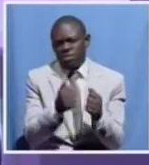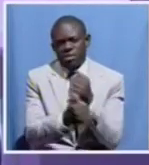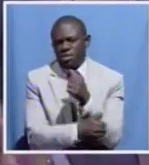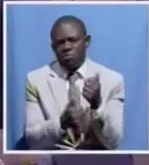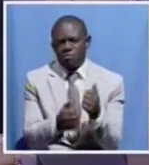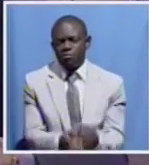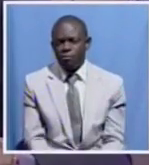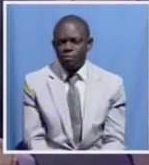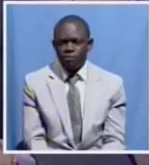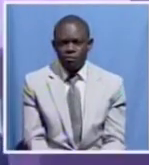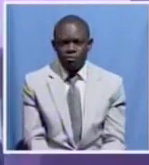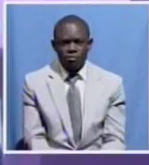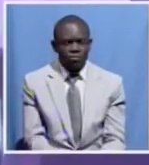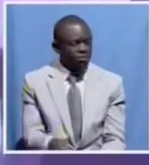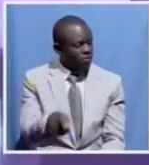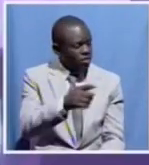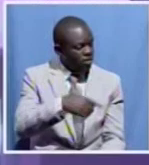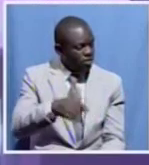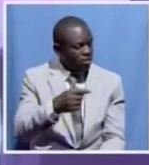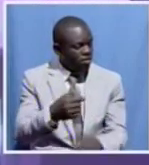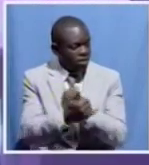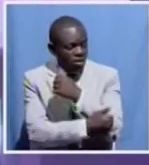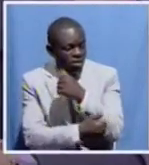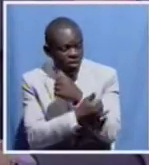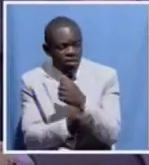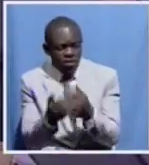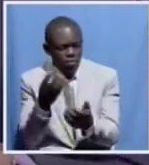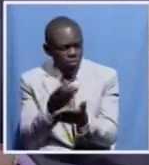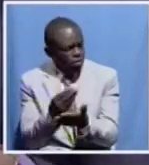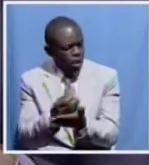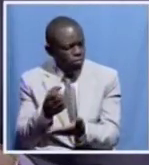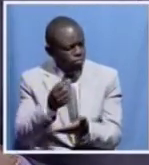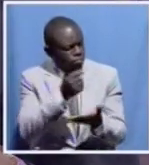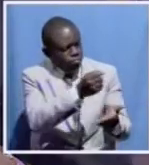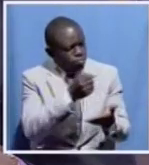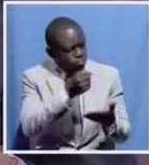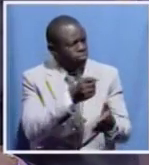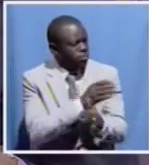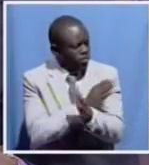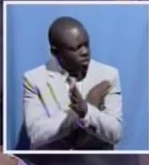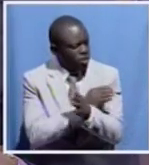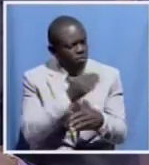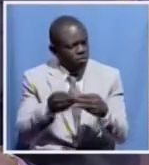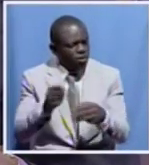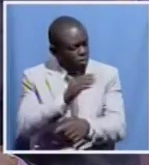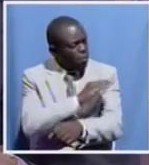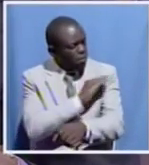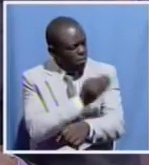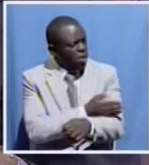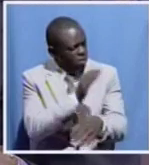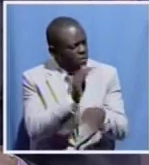Give more what? Don't they have say on the money they give? Well, there is always conditionalities that are tied. I